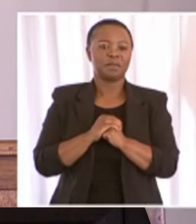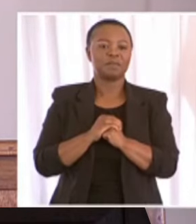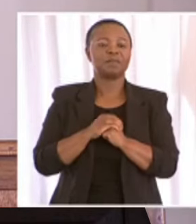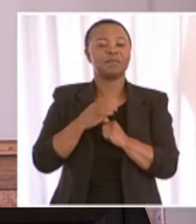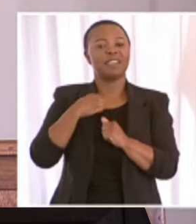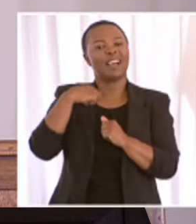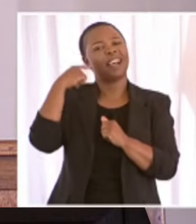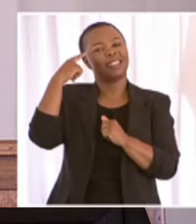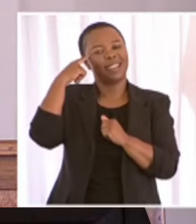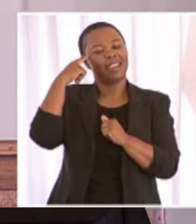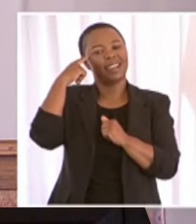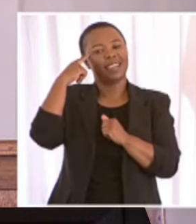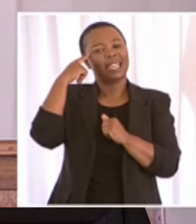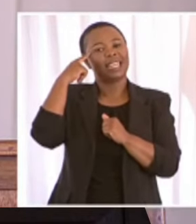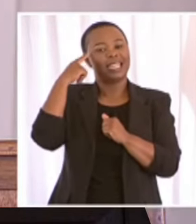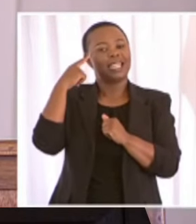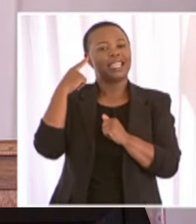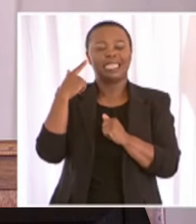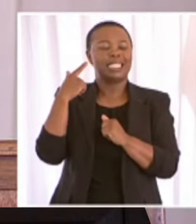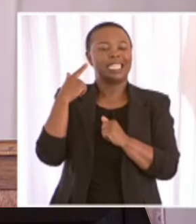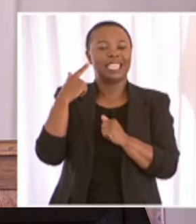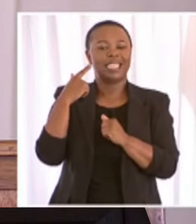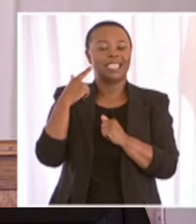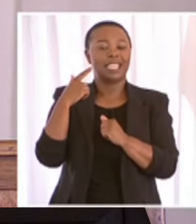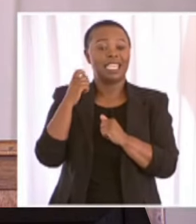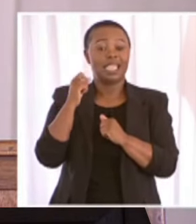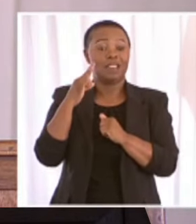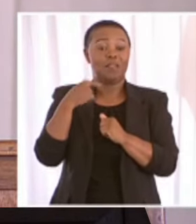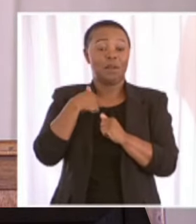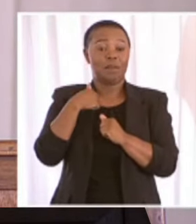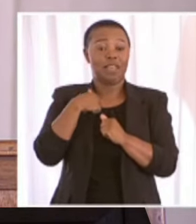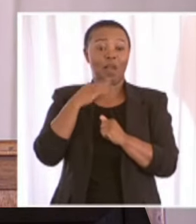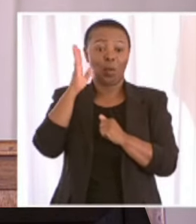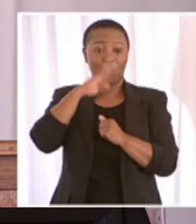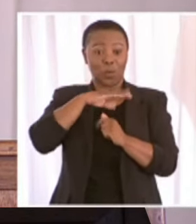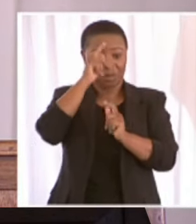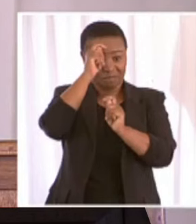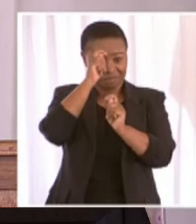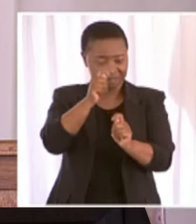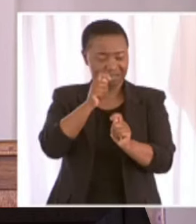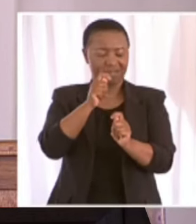not good of me not to acknowledge them